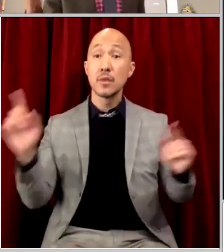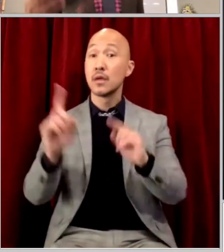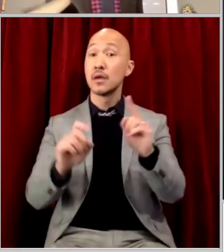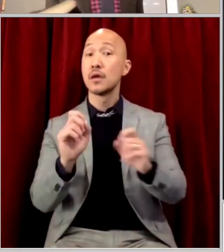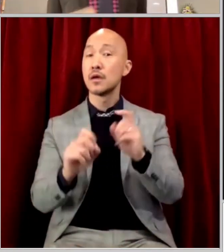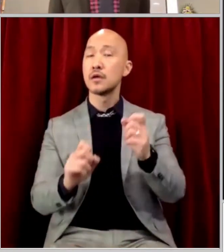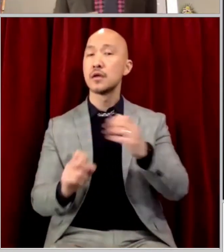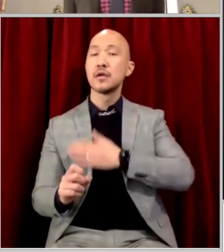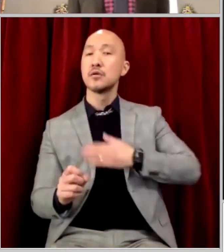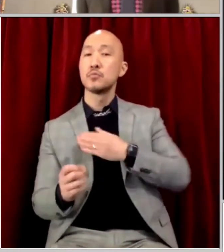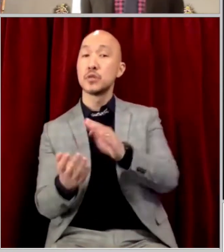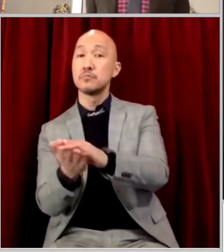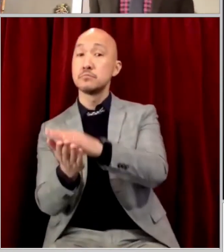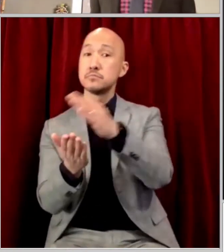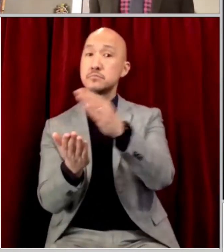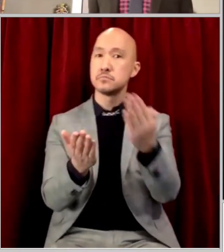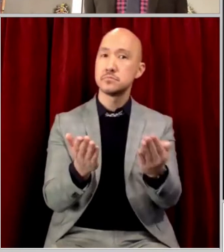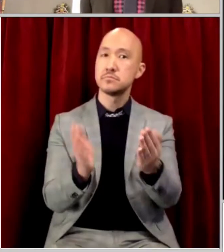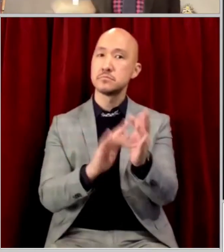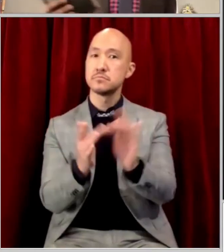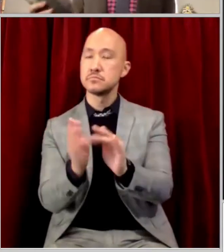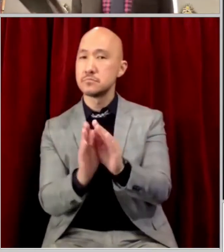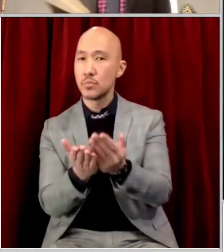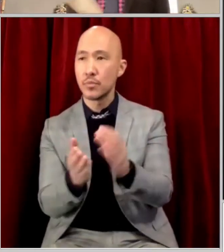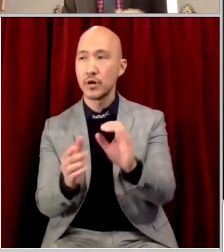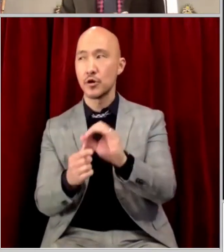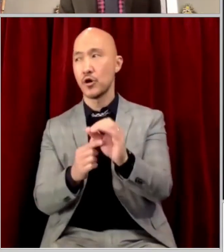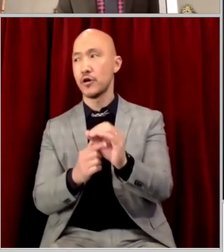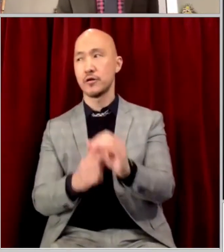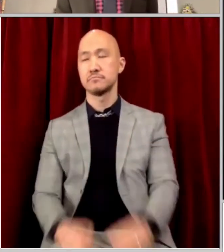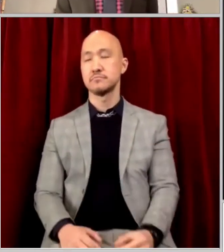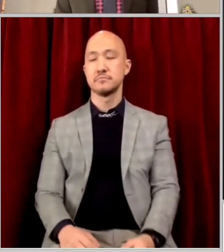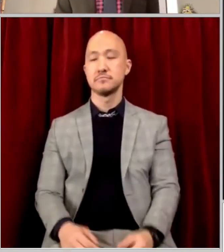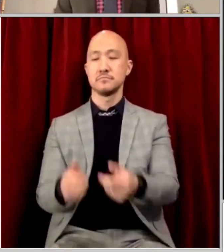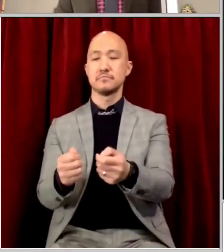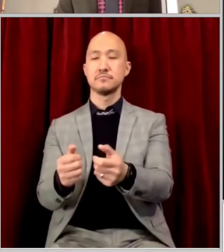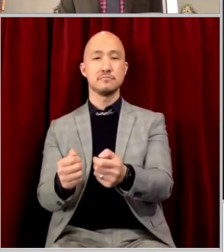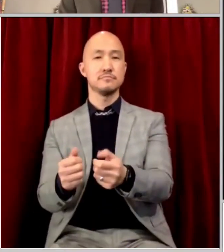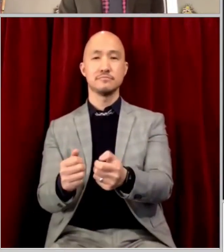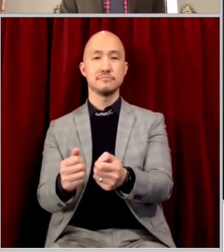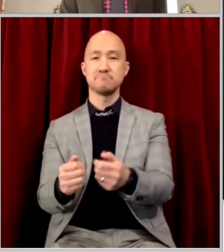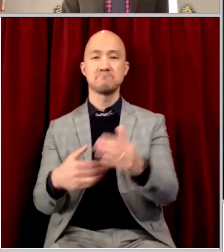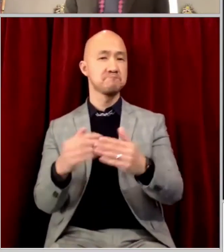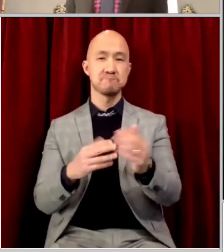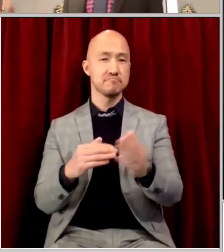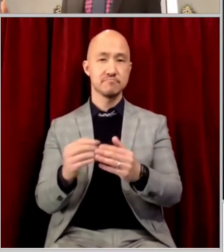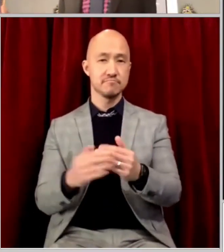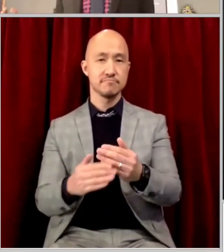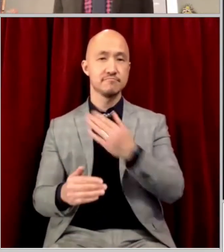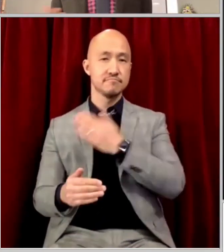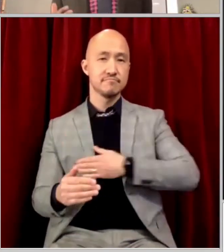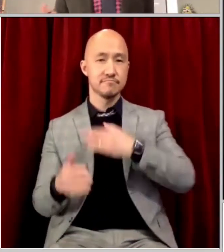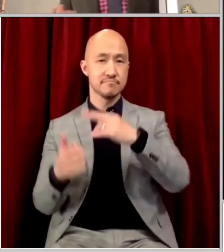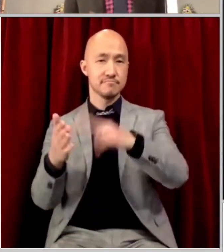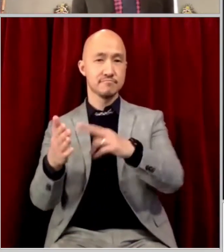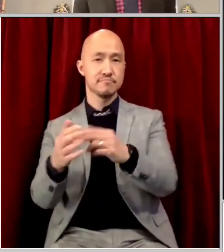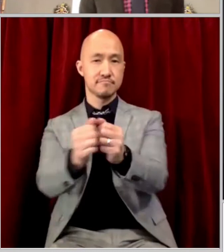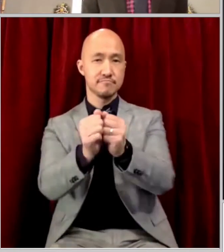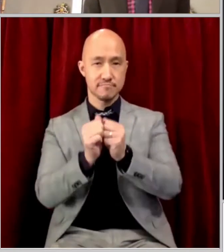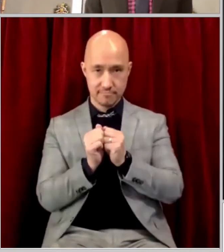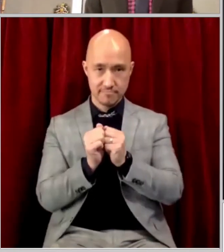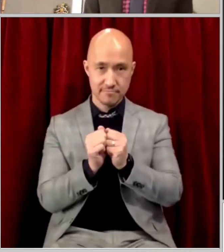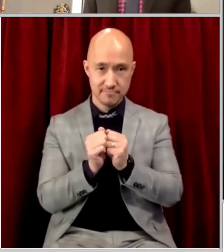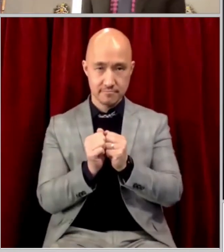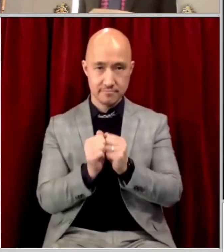Please read along with me as we look at Matthew chapter 5, verses 13 through 16. Very familiar passage